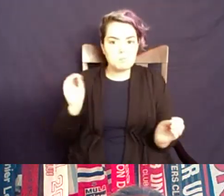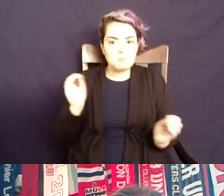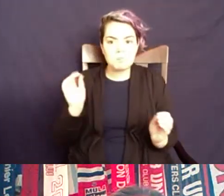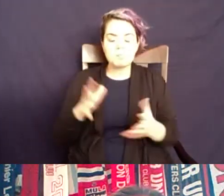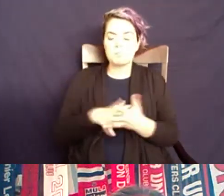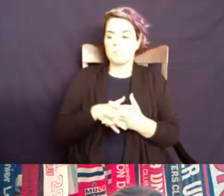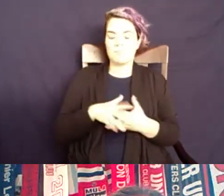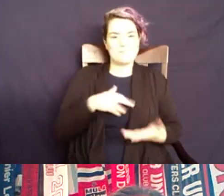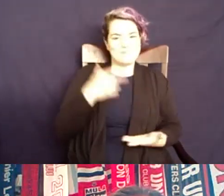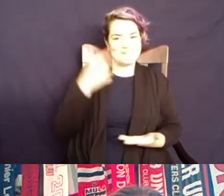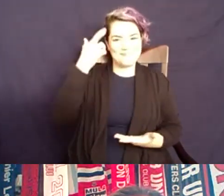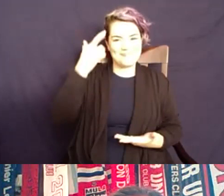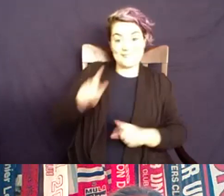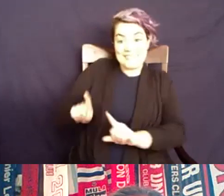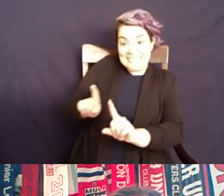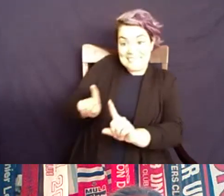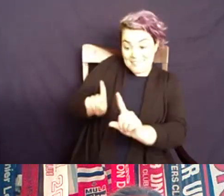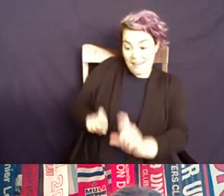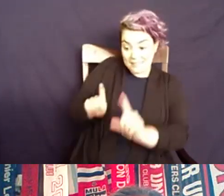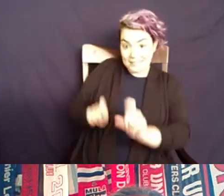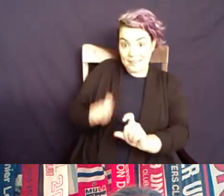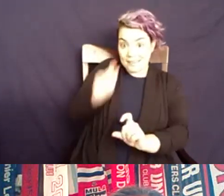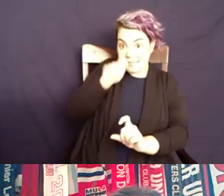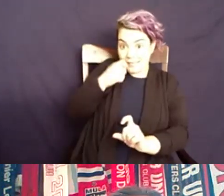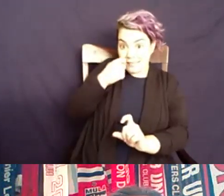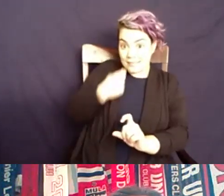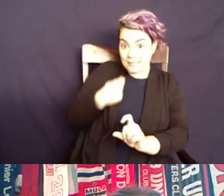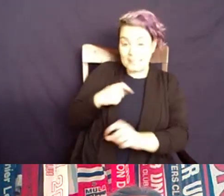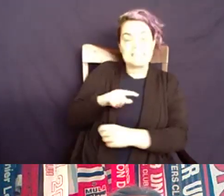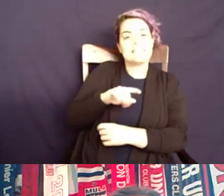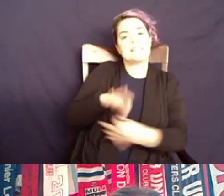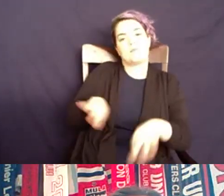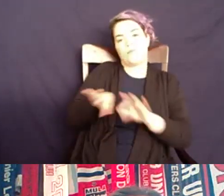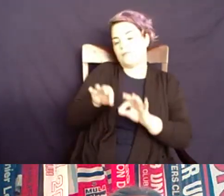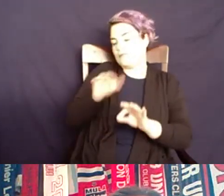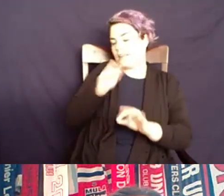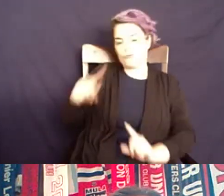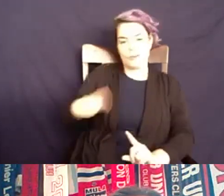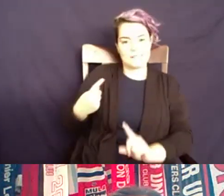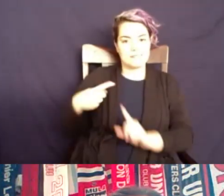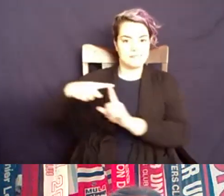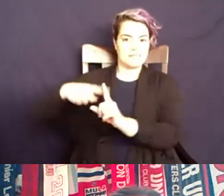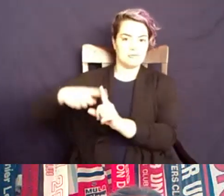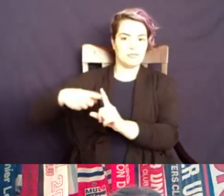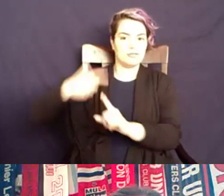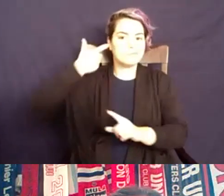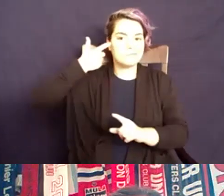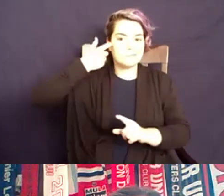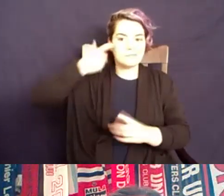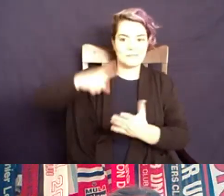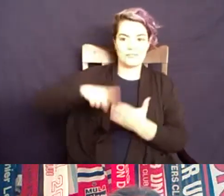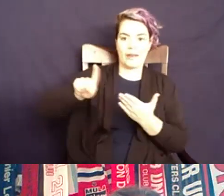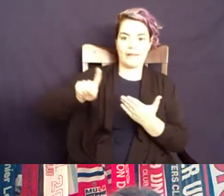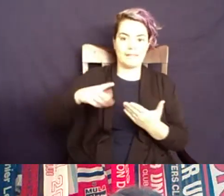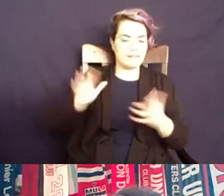need testing and not just taking people's temperatures. But I think that